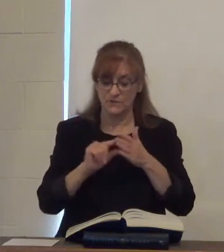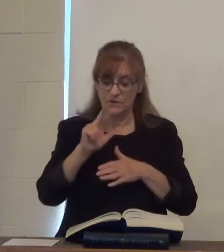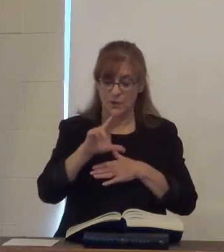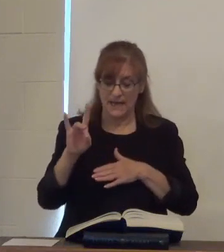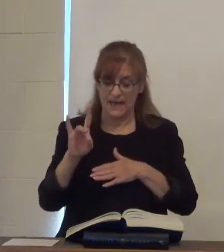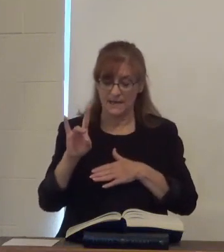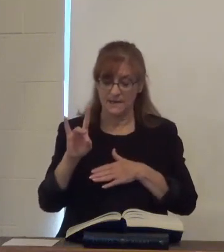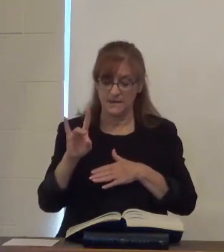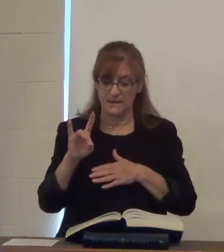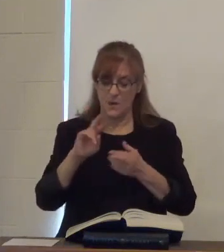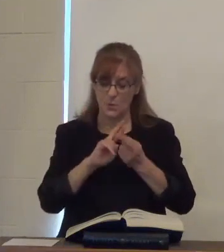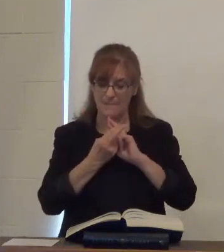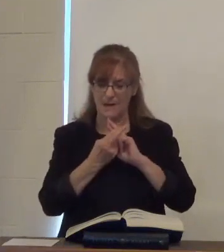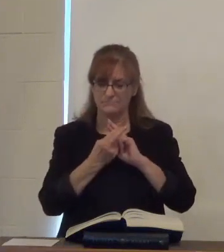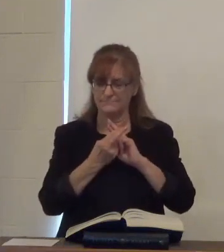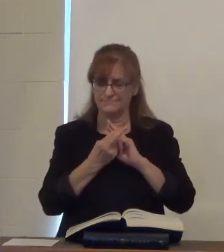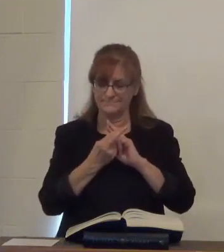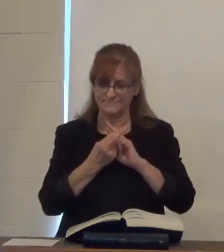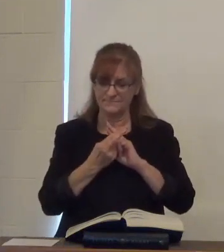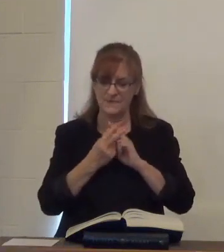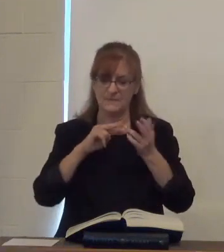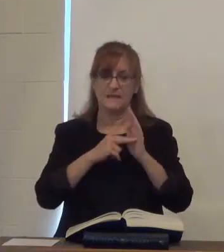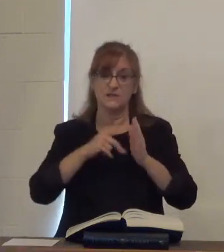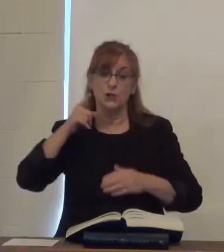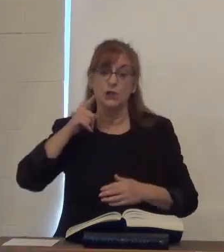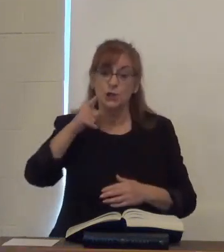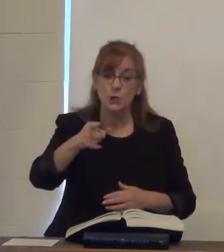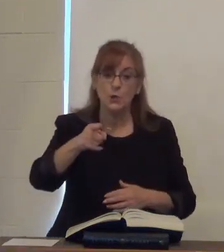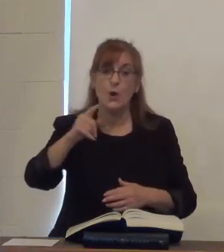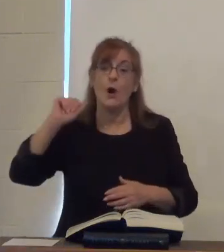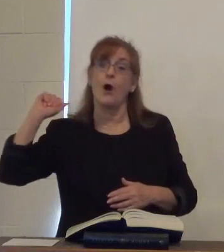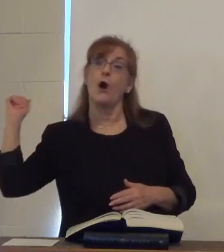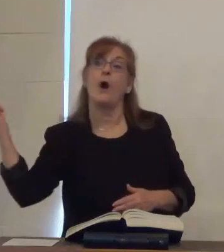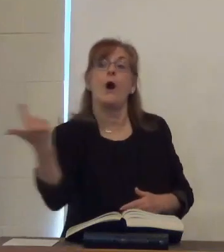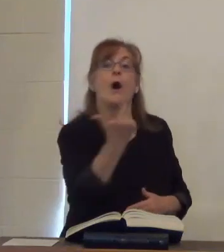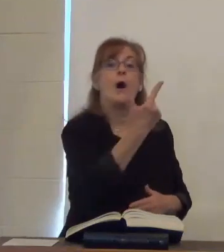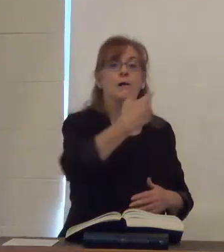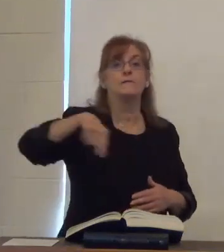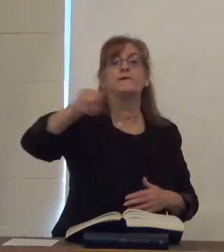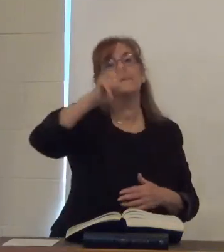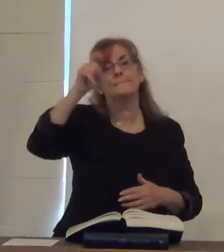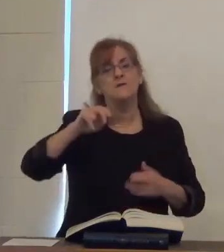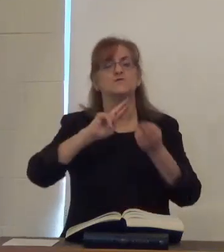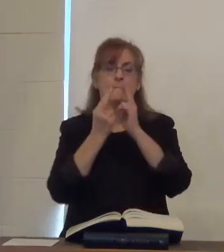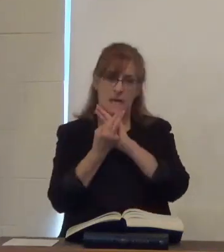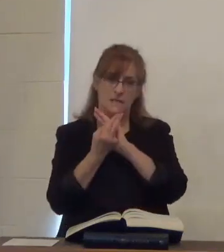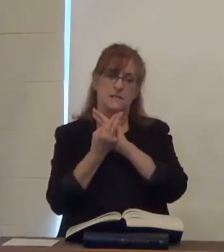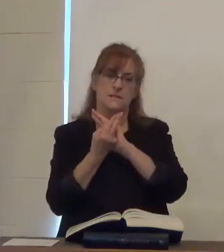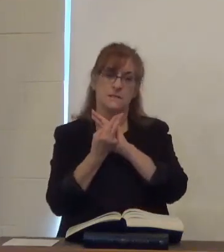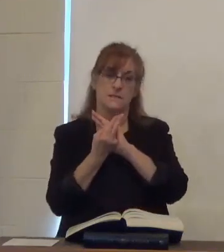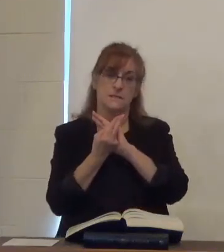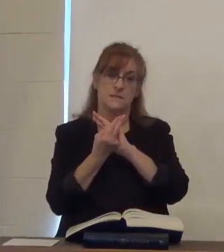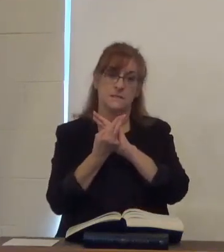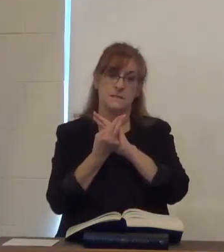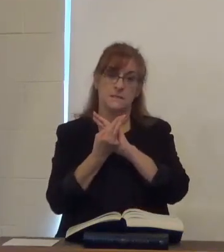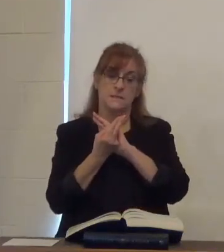first person plural. Ye, all of you, must repent. Be